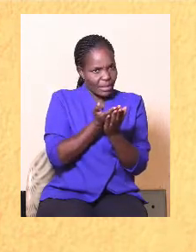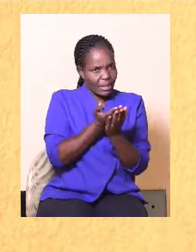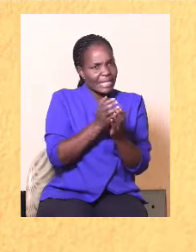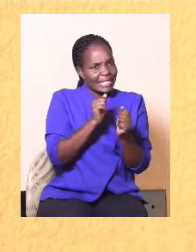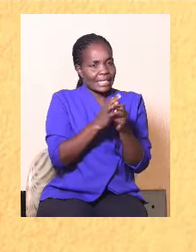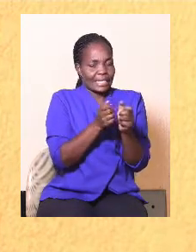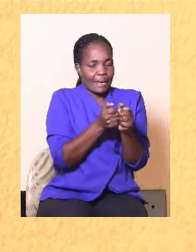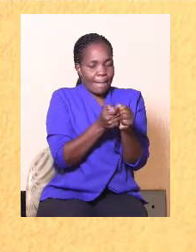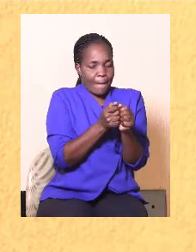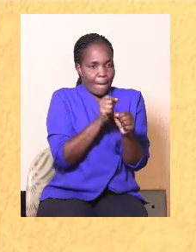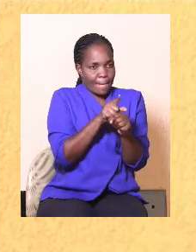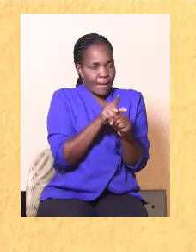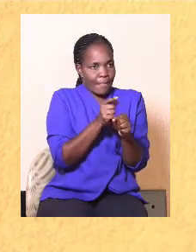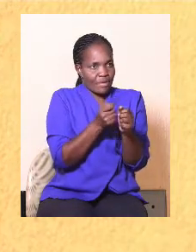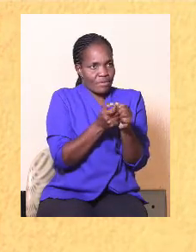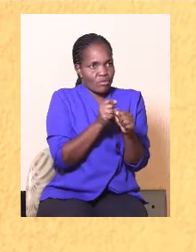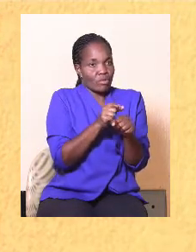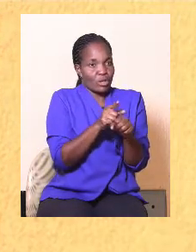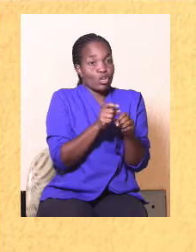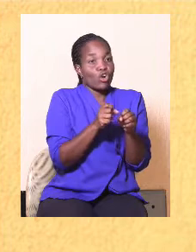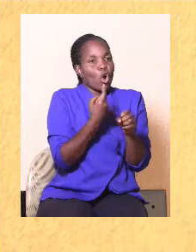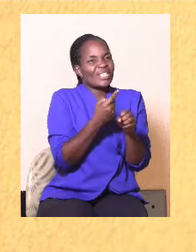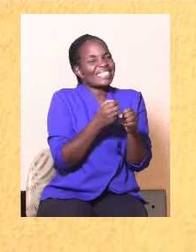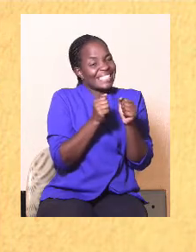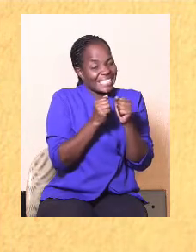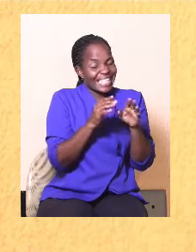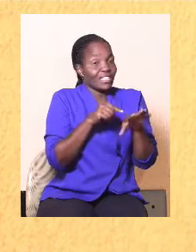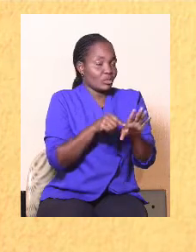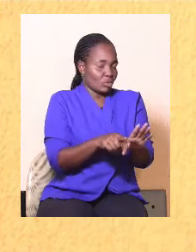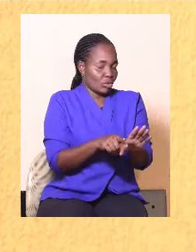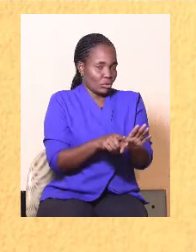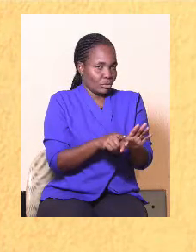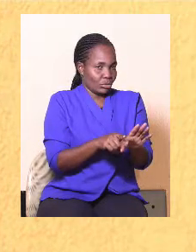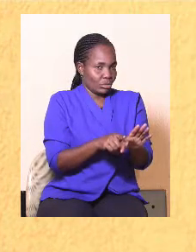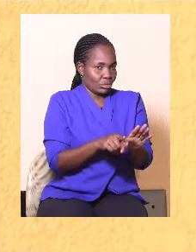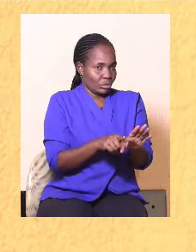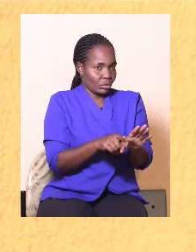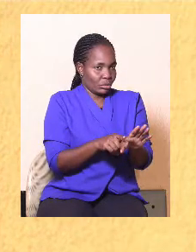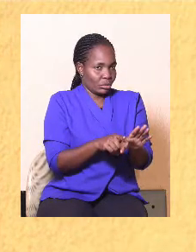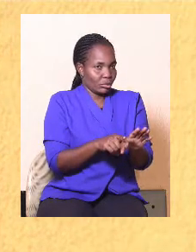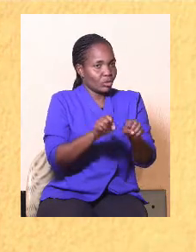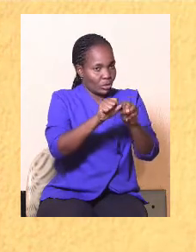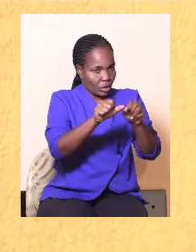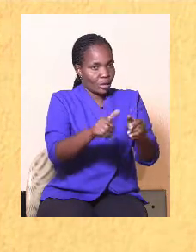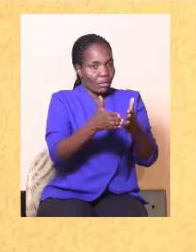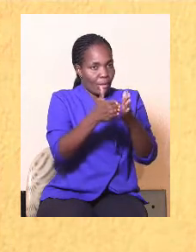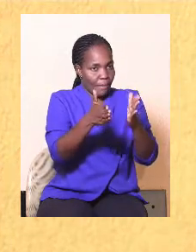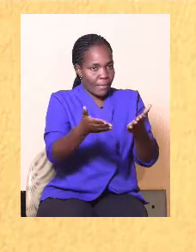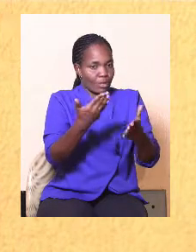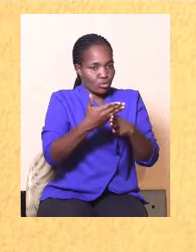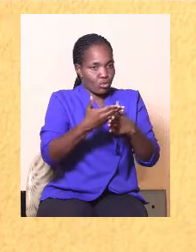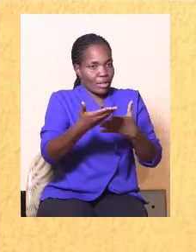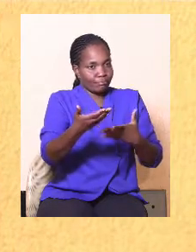sending their SMSs by tomorrow. The system will be open tomorrow. We will go out there with an